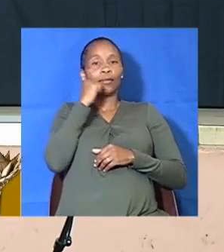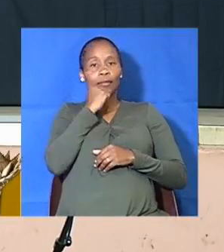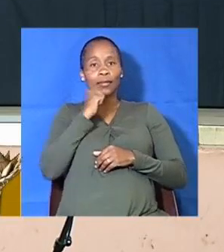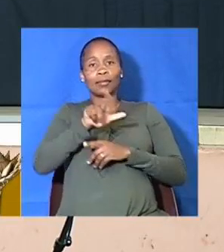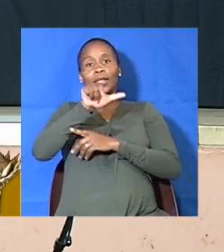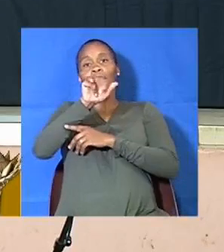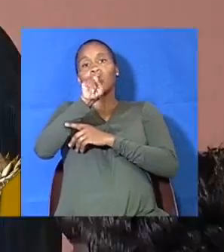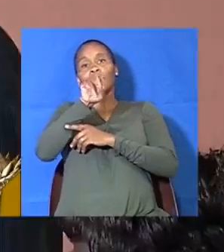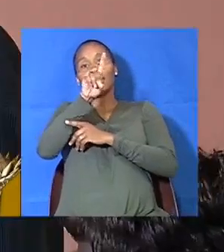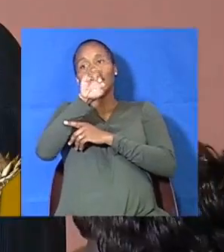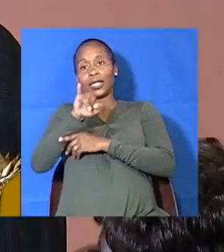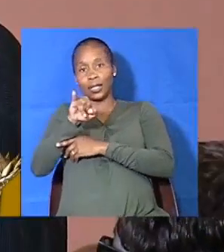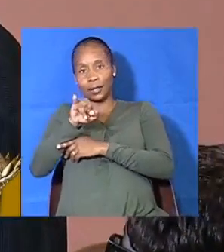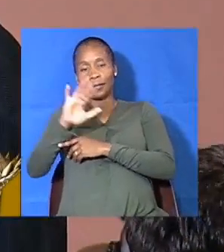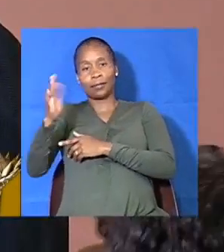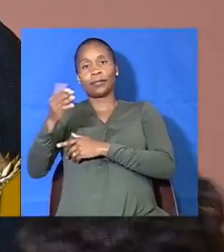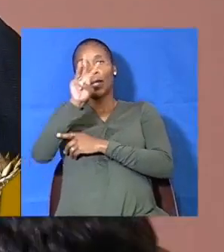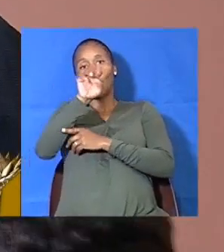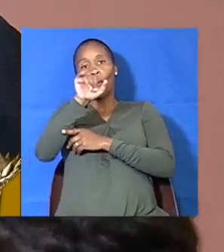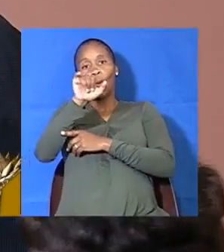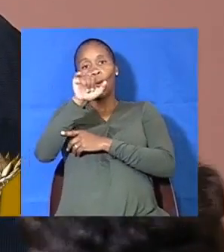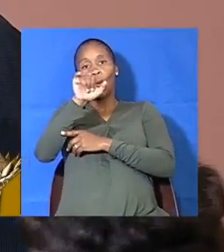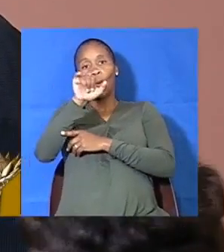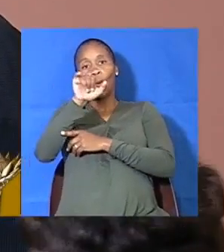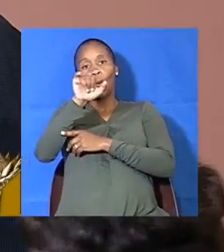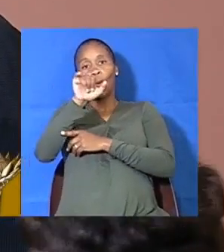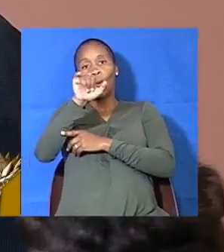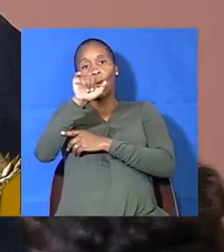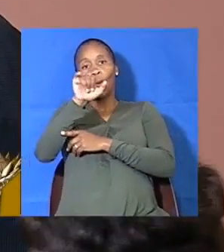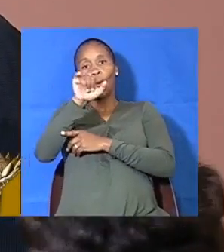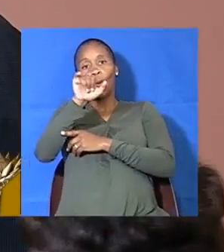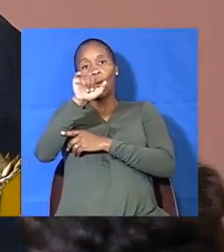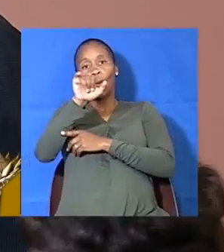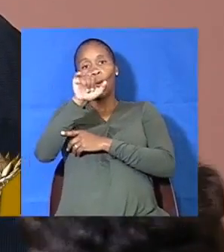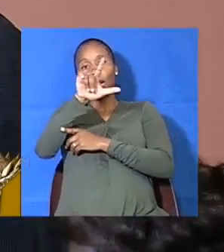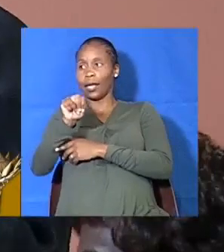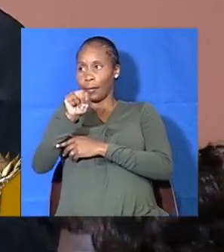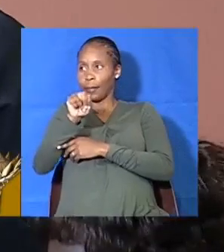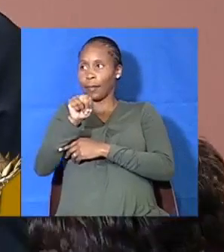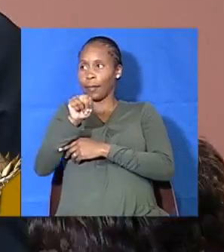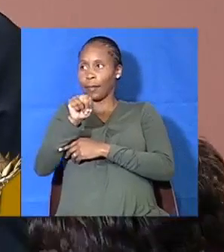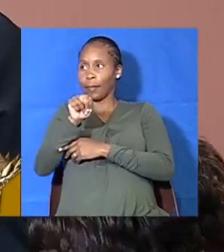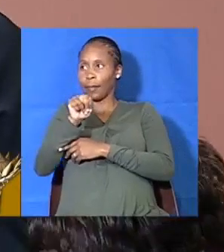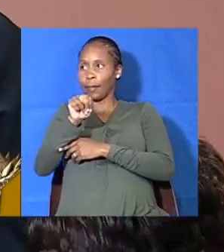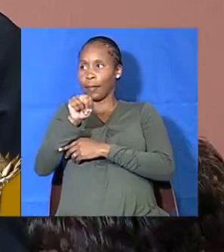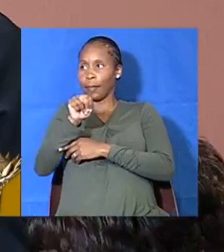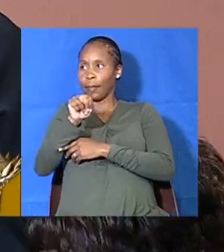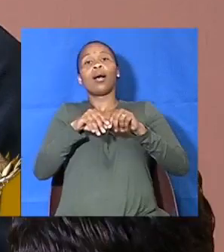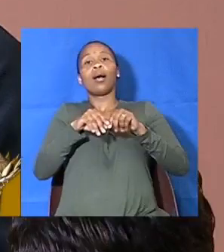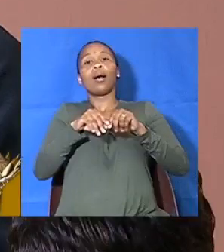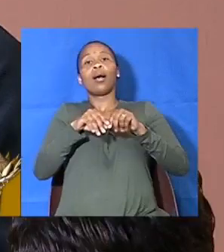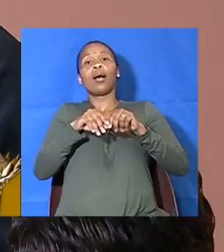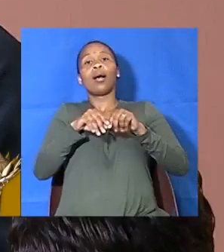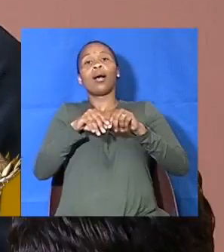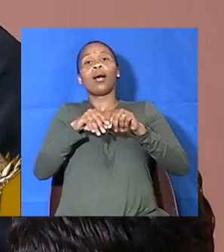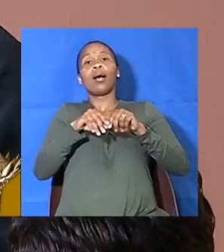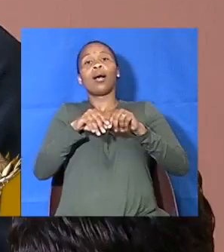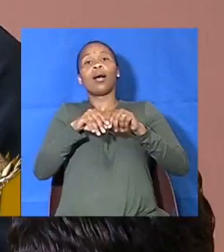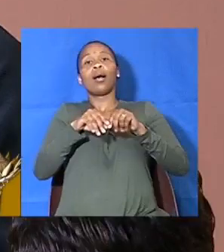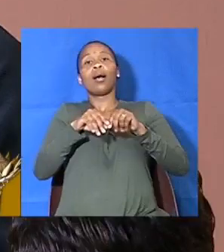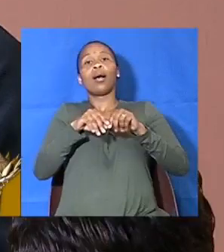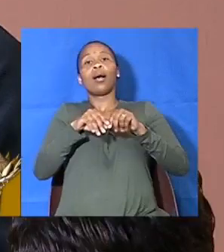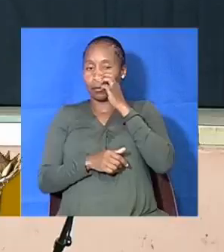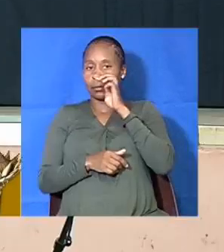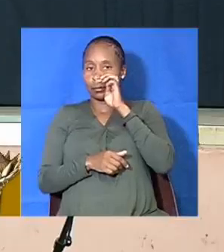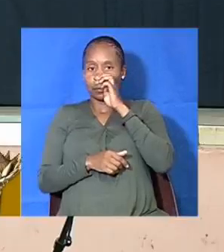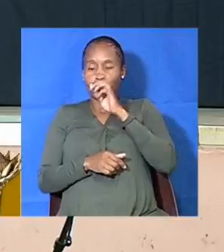mang. When we finish with the introduction, then Mayor